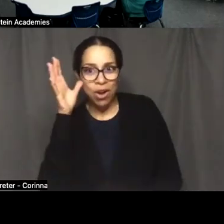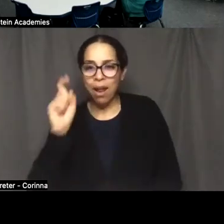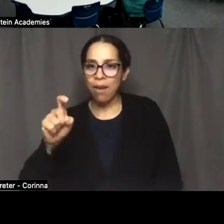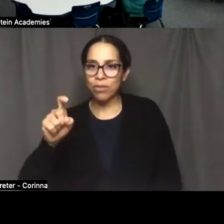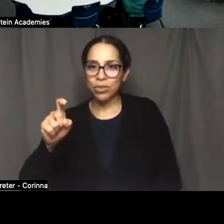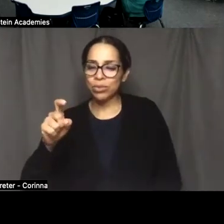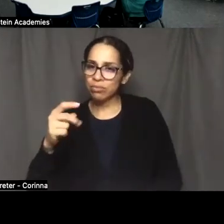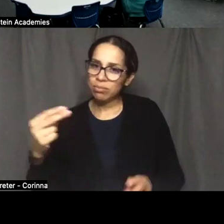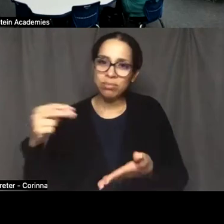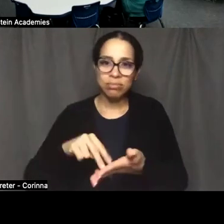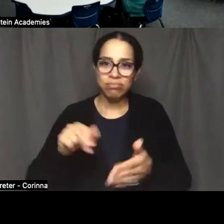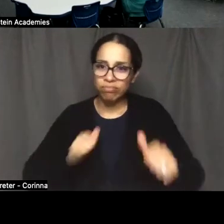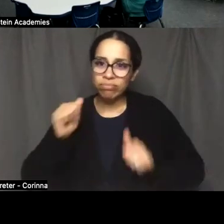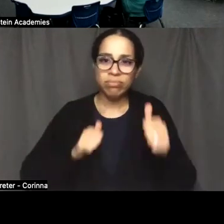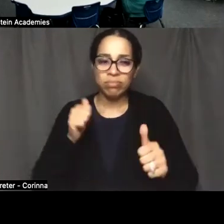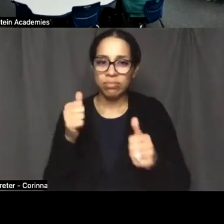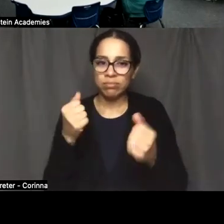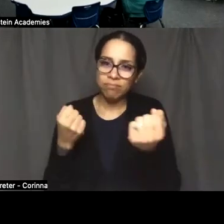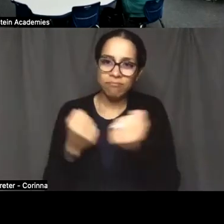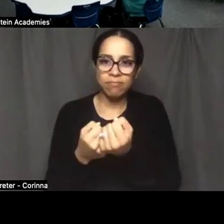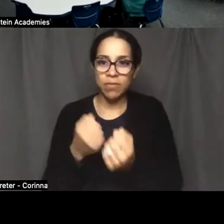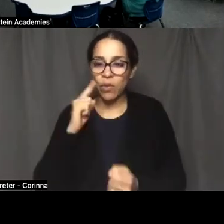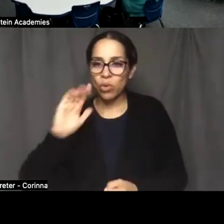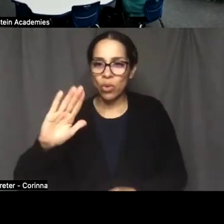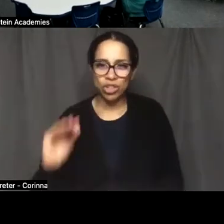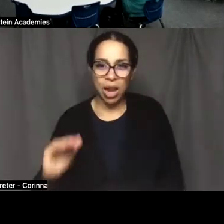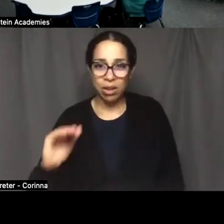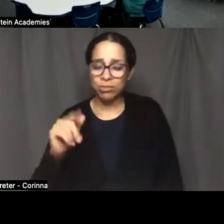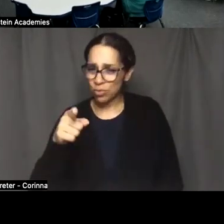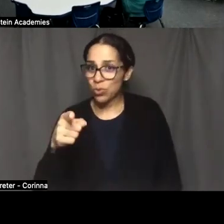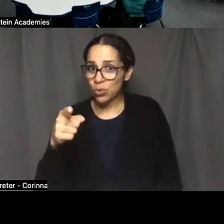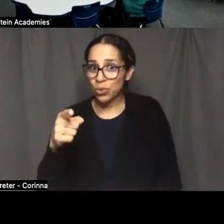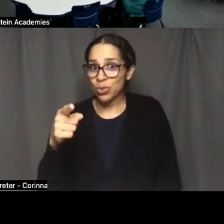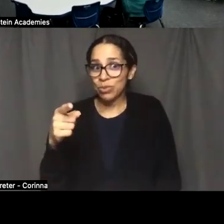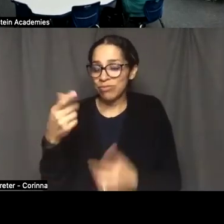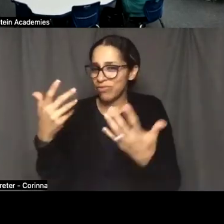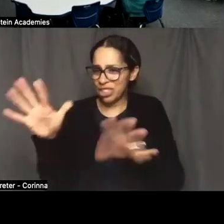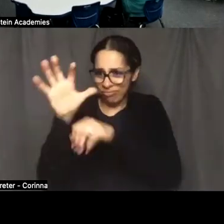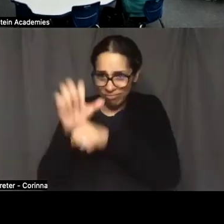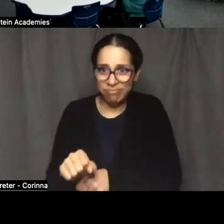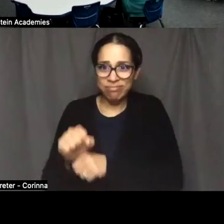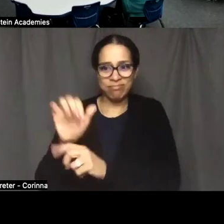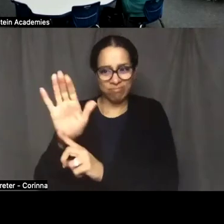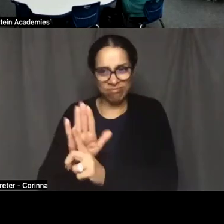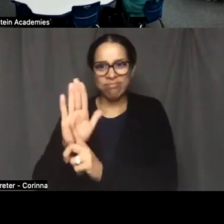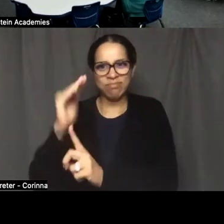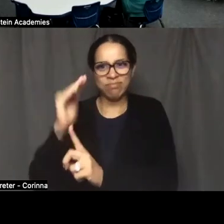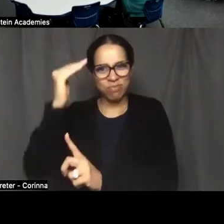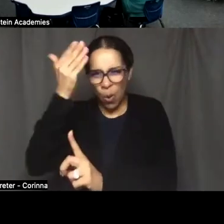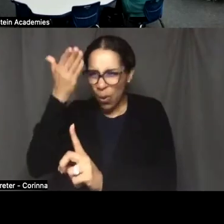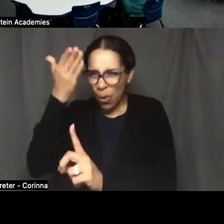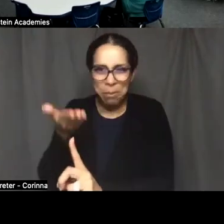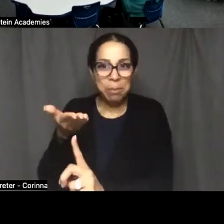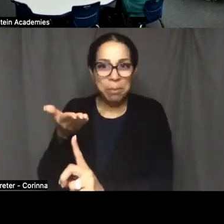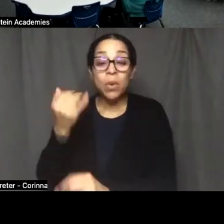best. So your job is to speak with their teachers if you have a concern, or even just to have